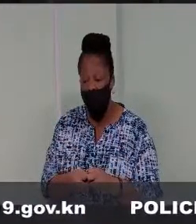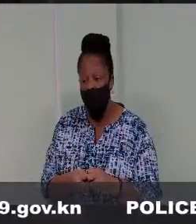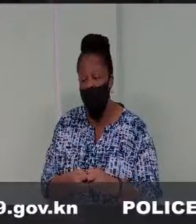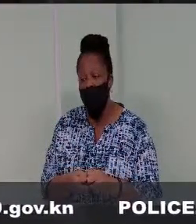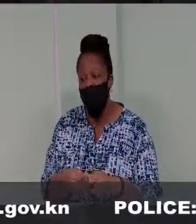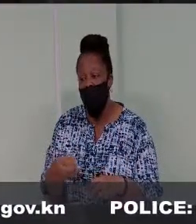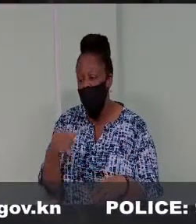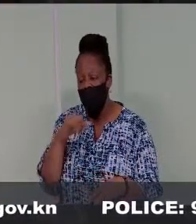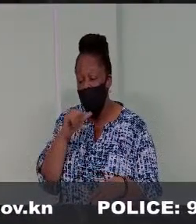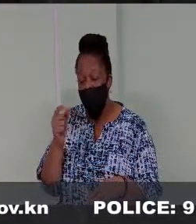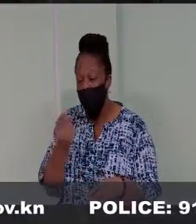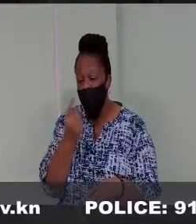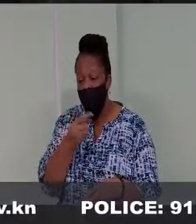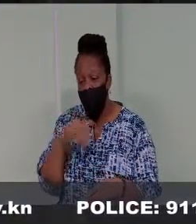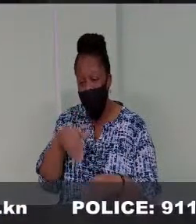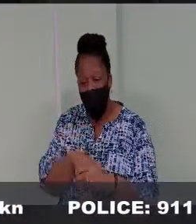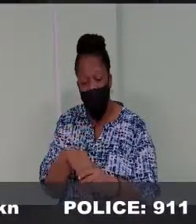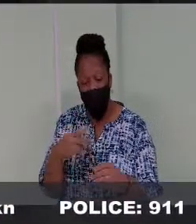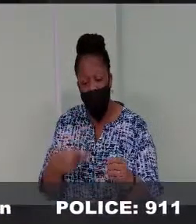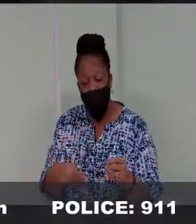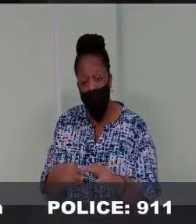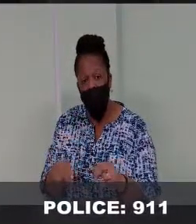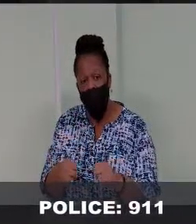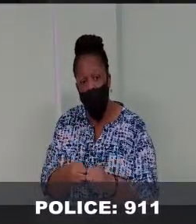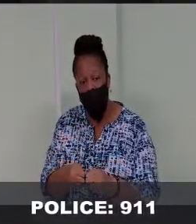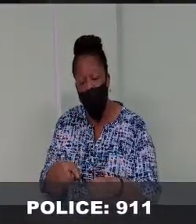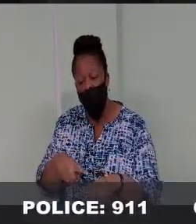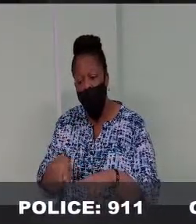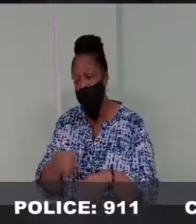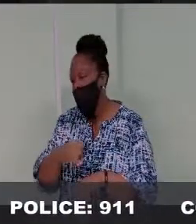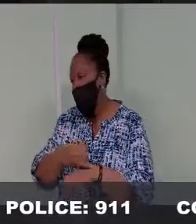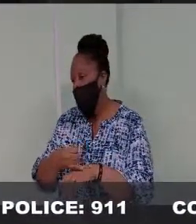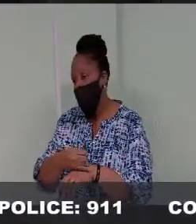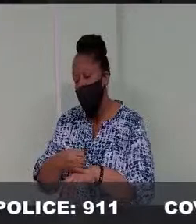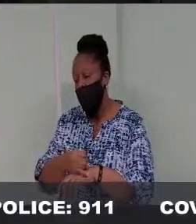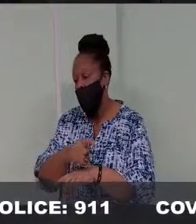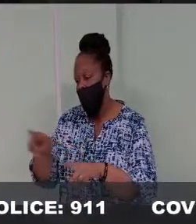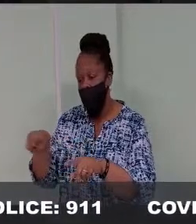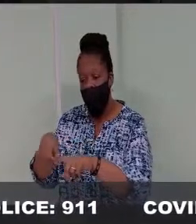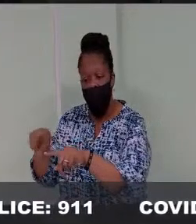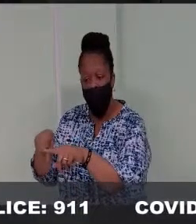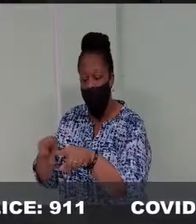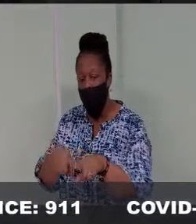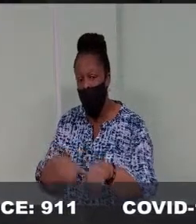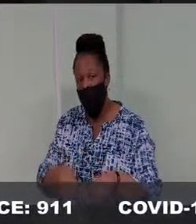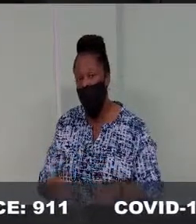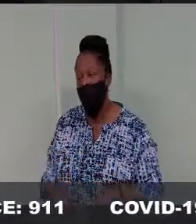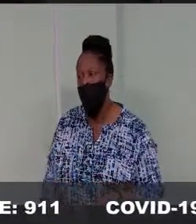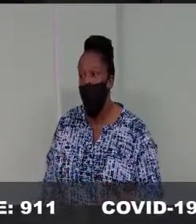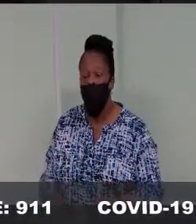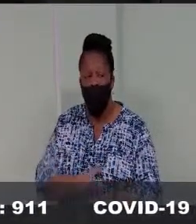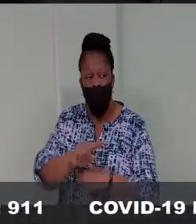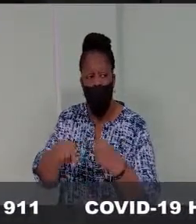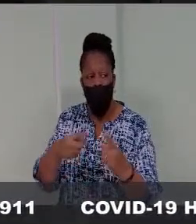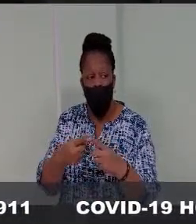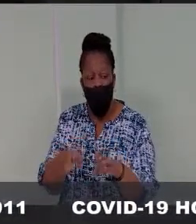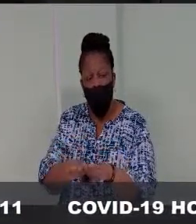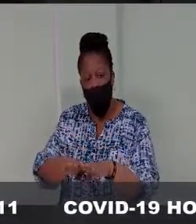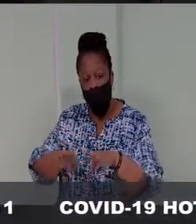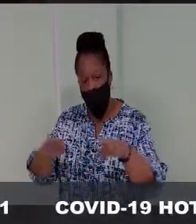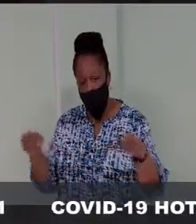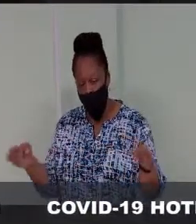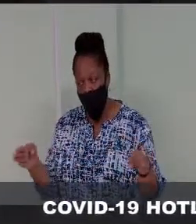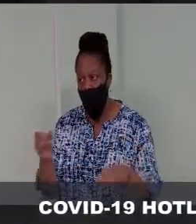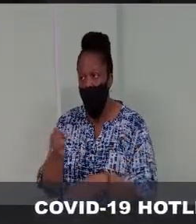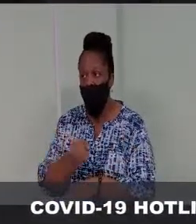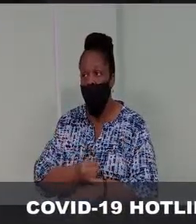in consultation with our regional partners is that once the borders are opening, the realistic thing is that